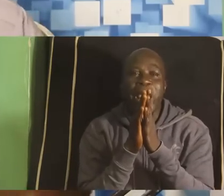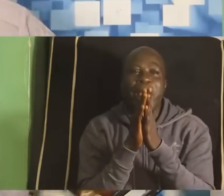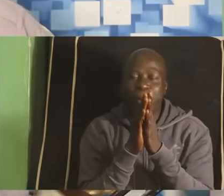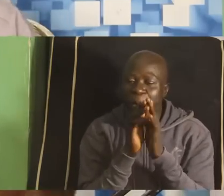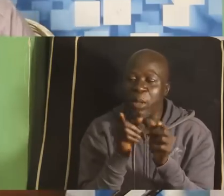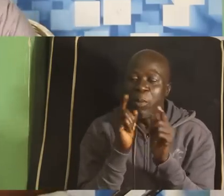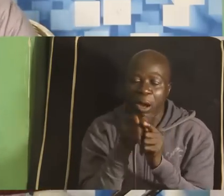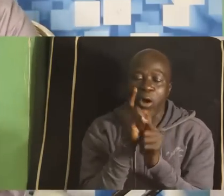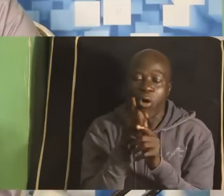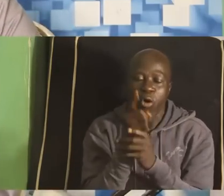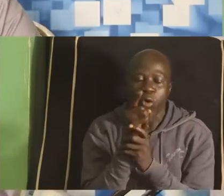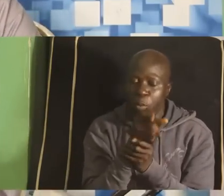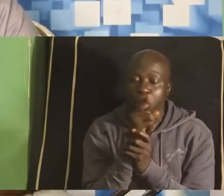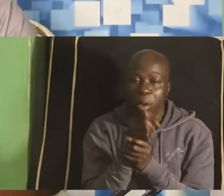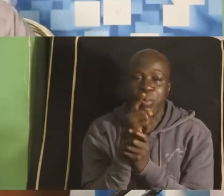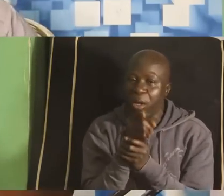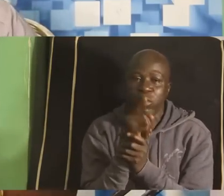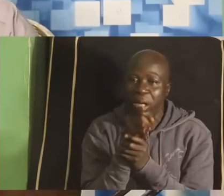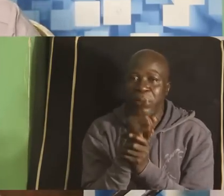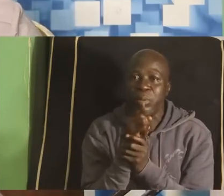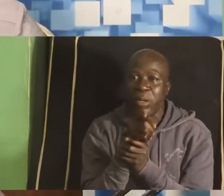Jesus.